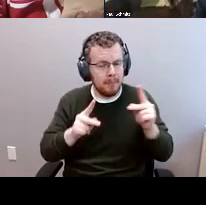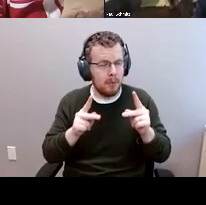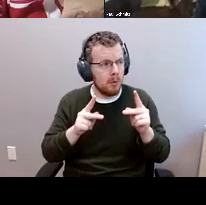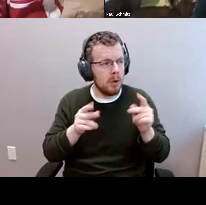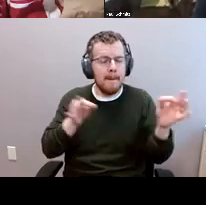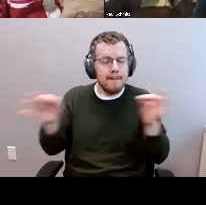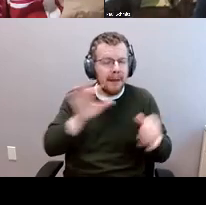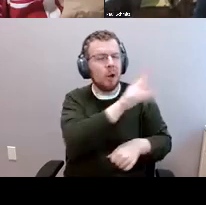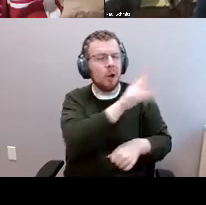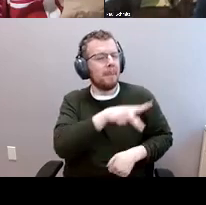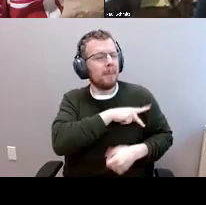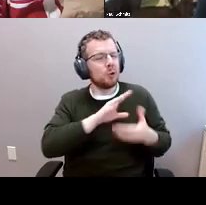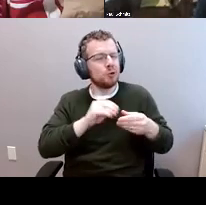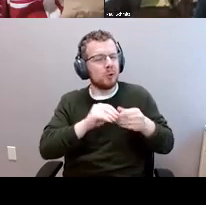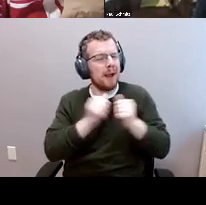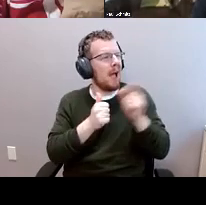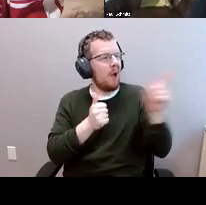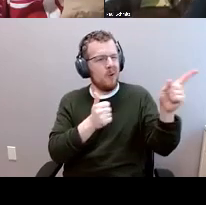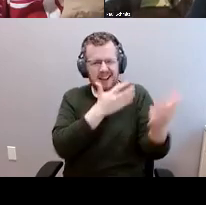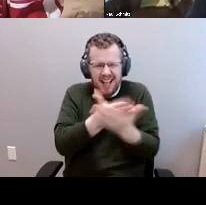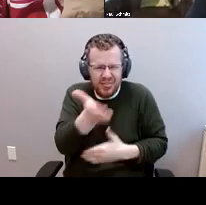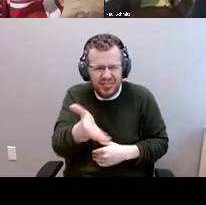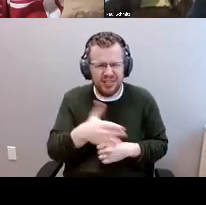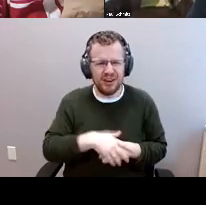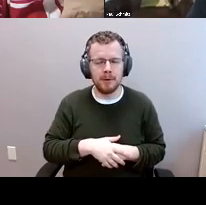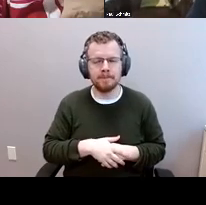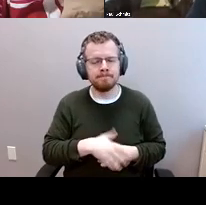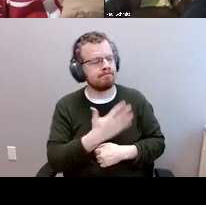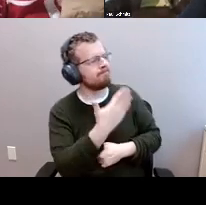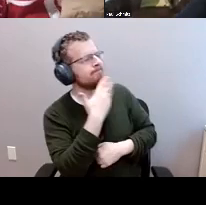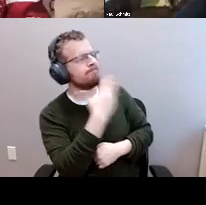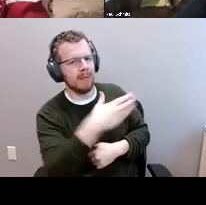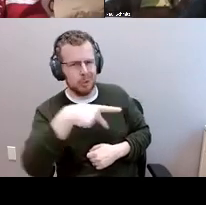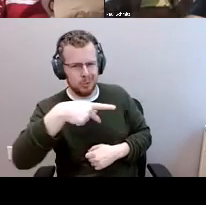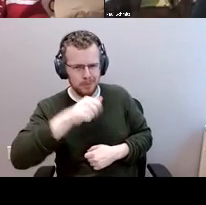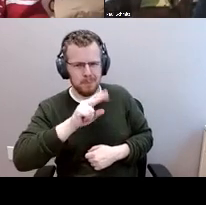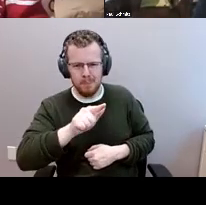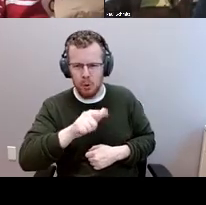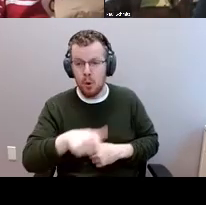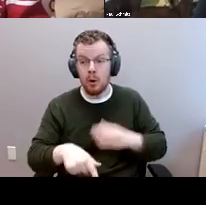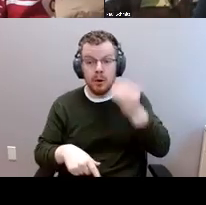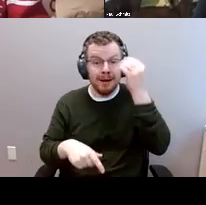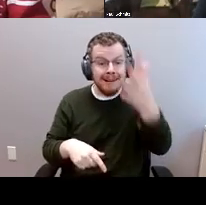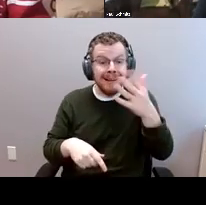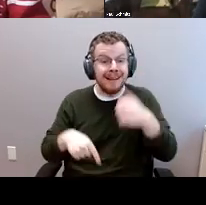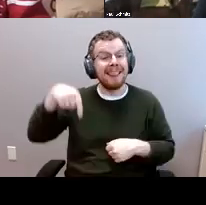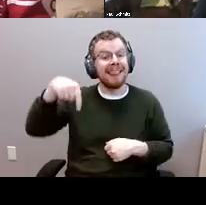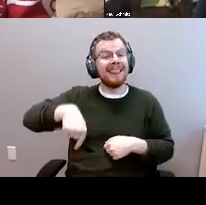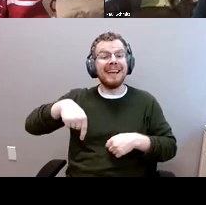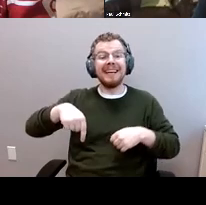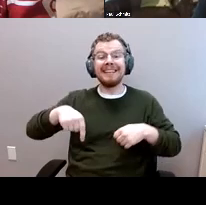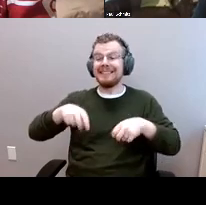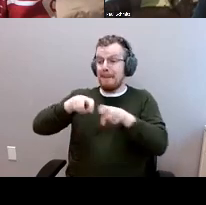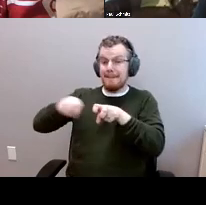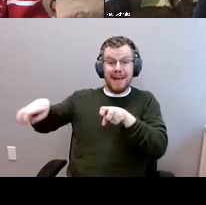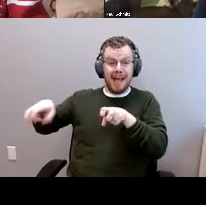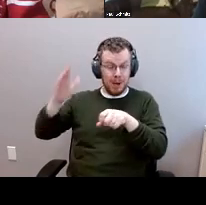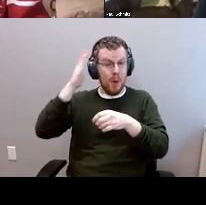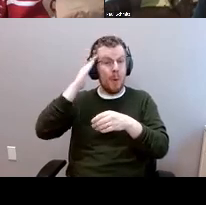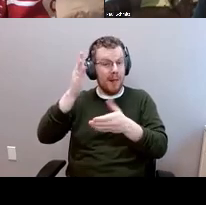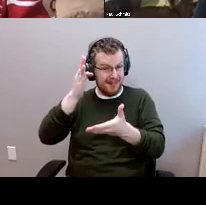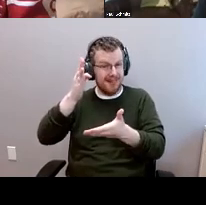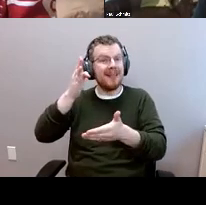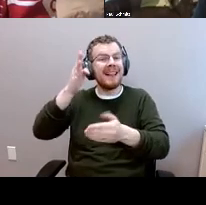Thank you, Paul. I just want to note for everyone, this session is scheduled to end at the top of the hour, and I'm going to